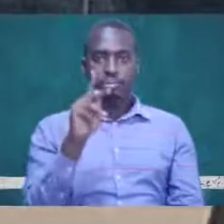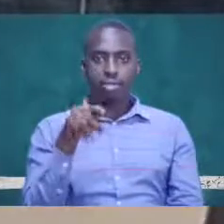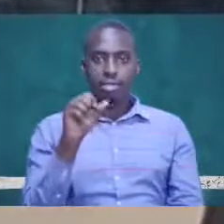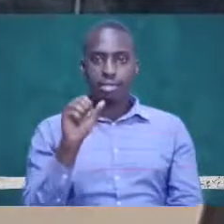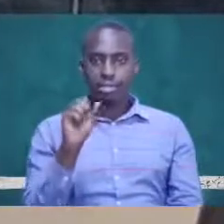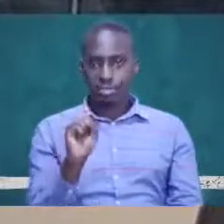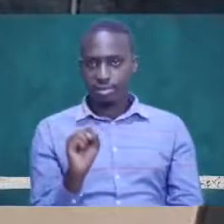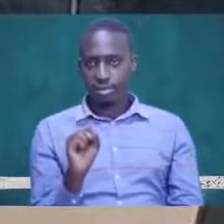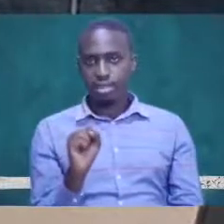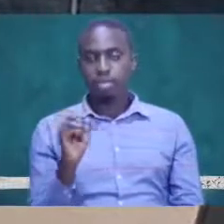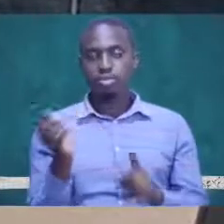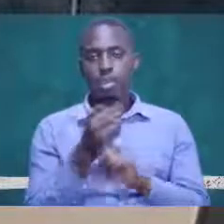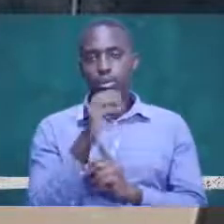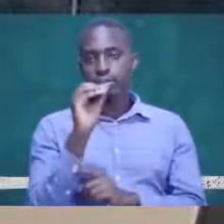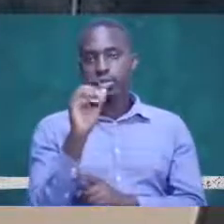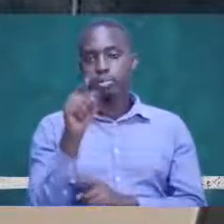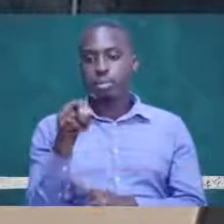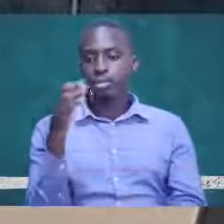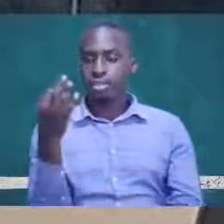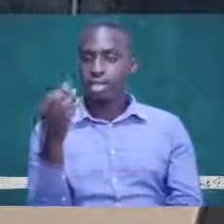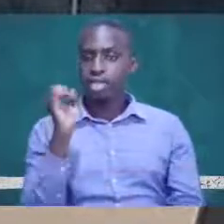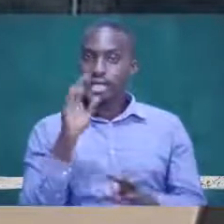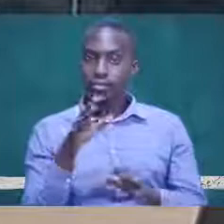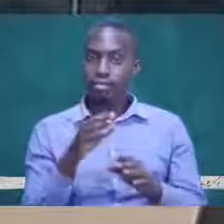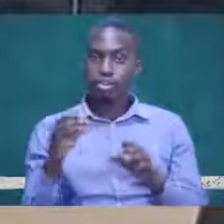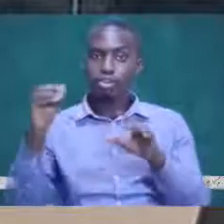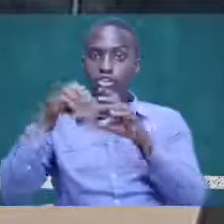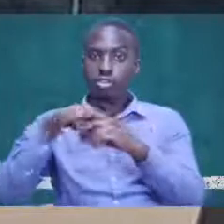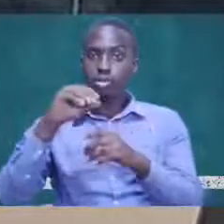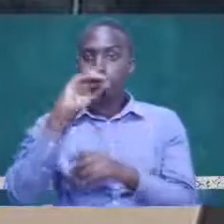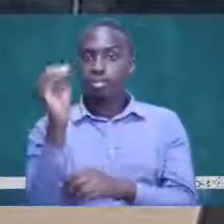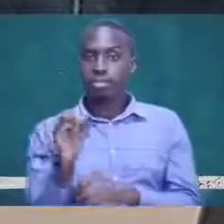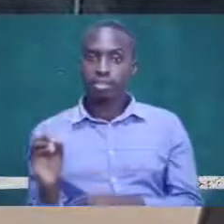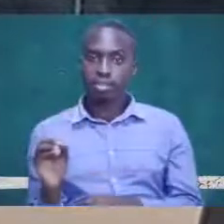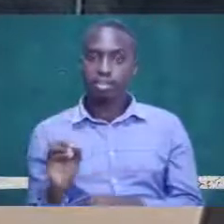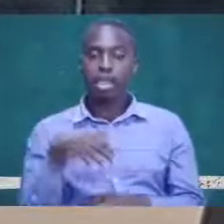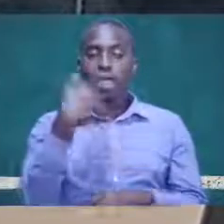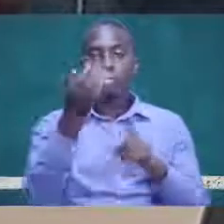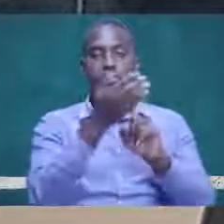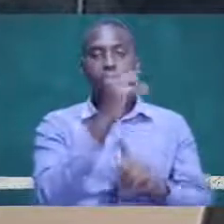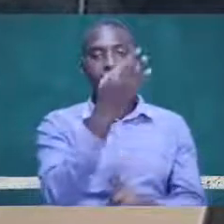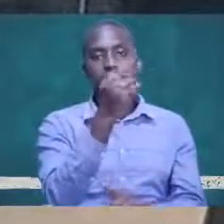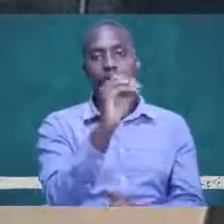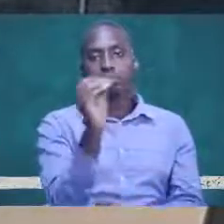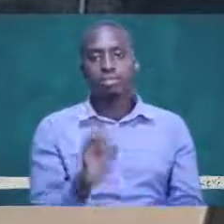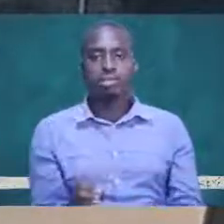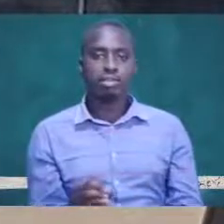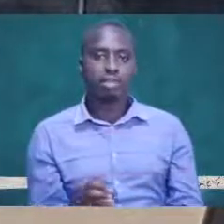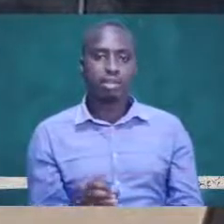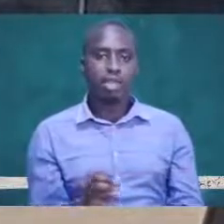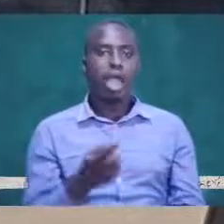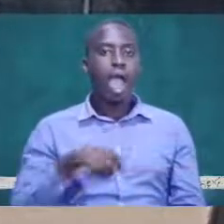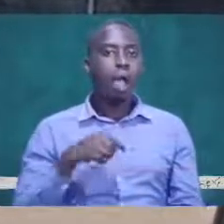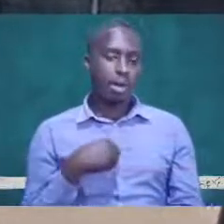save is 0.3. And when you express it in percentage, it will be 30%. Now, our